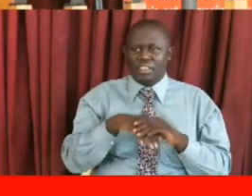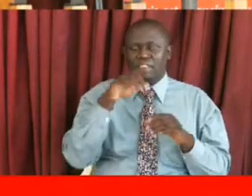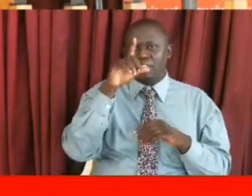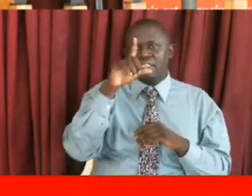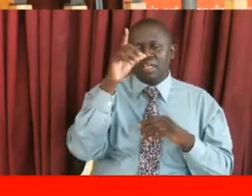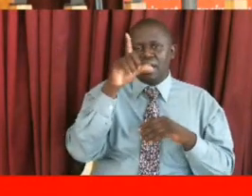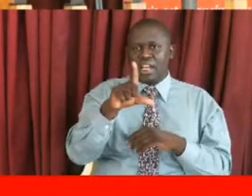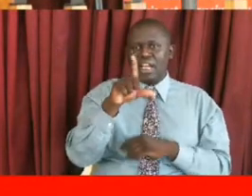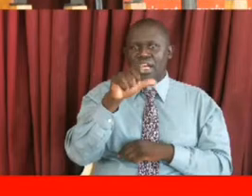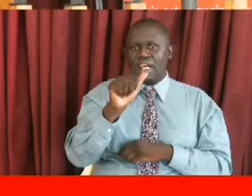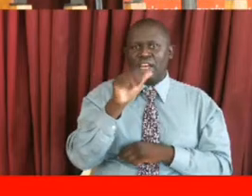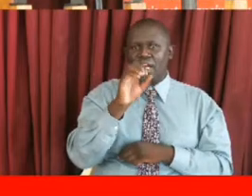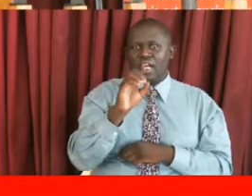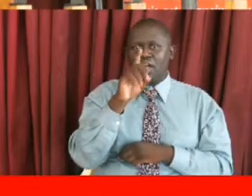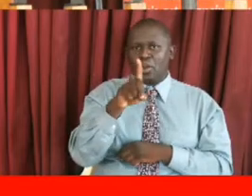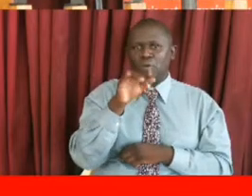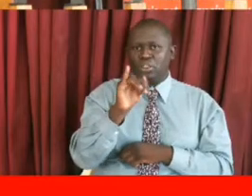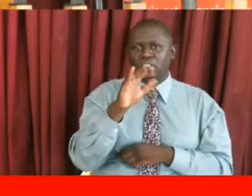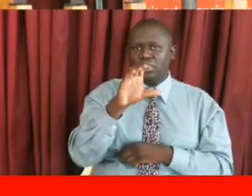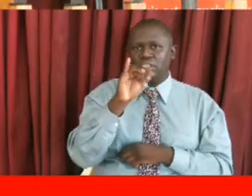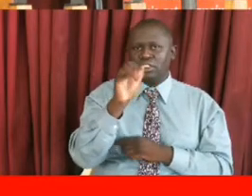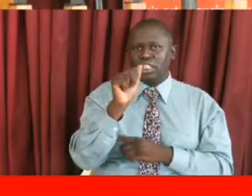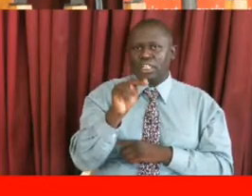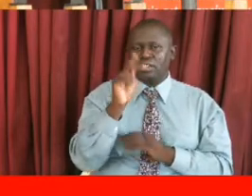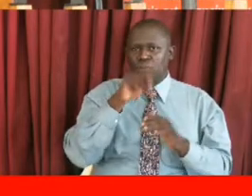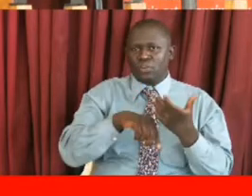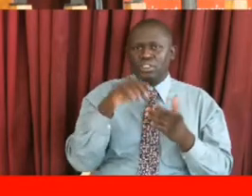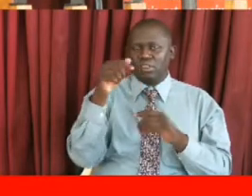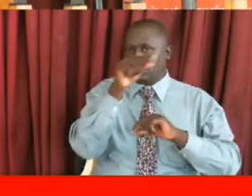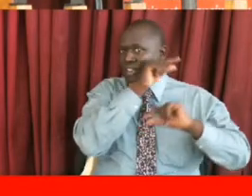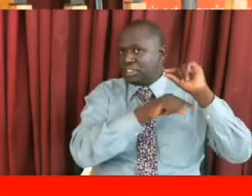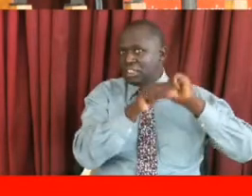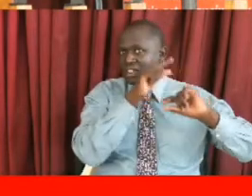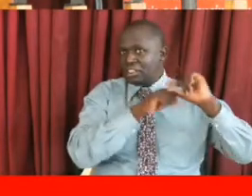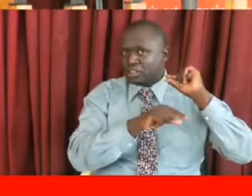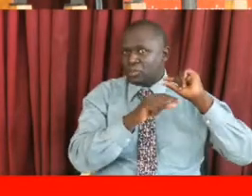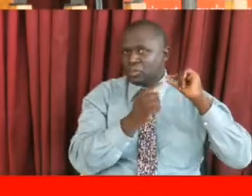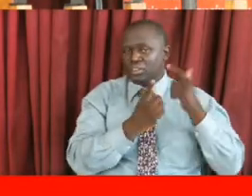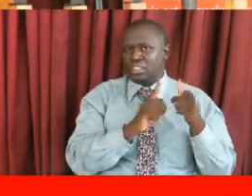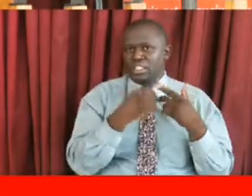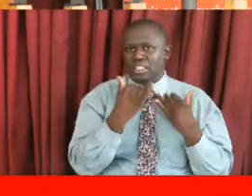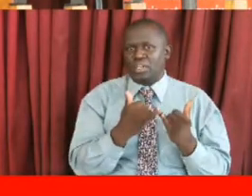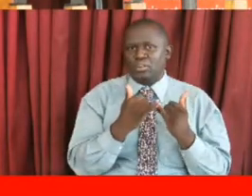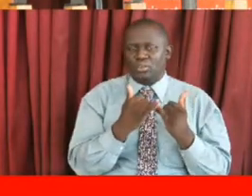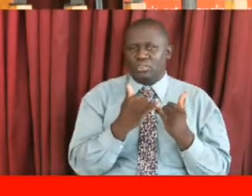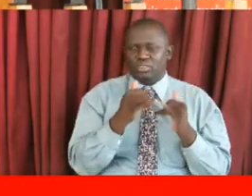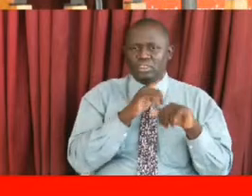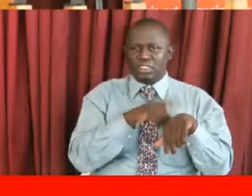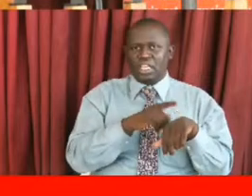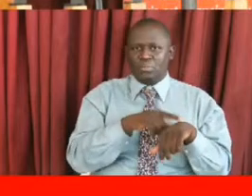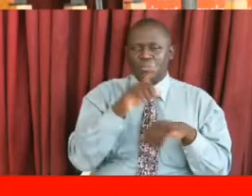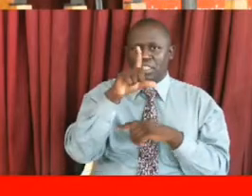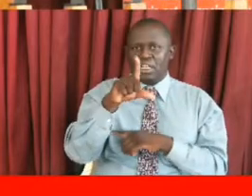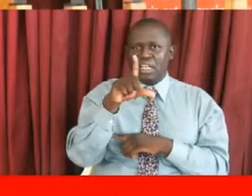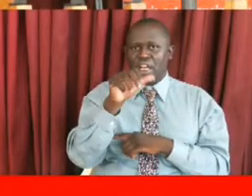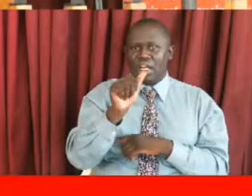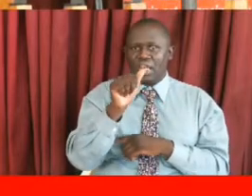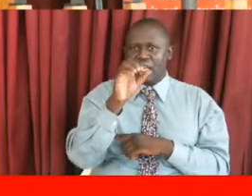age so outside isan condition while it's total darkness